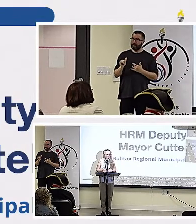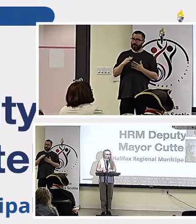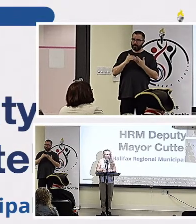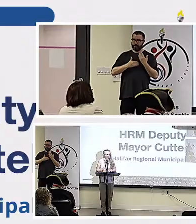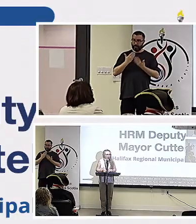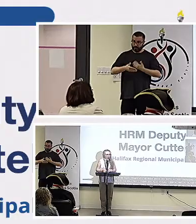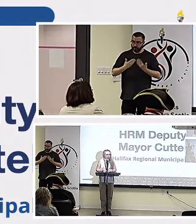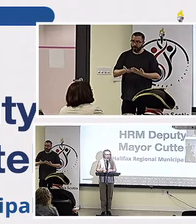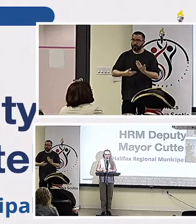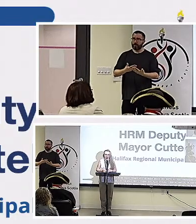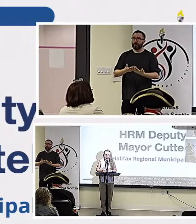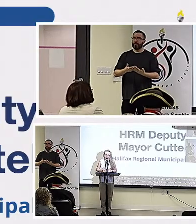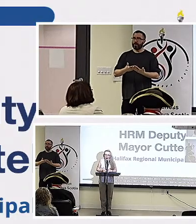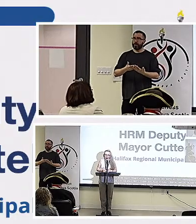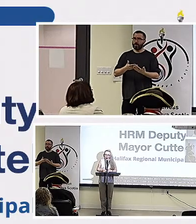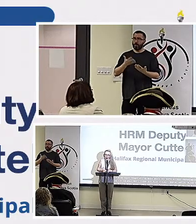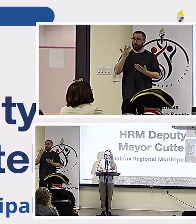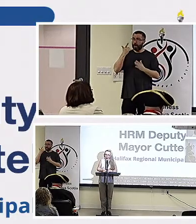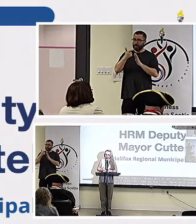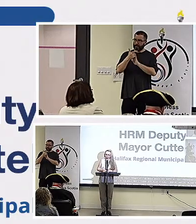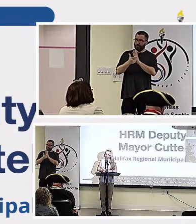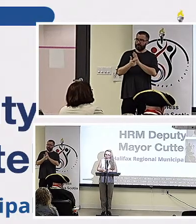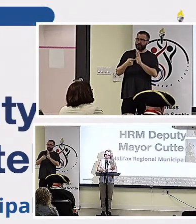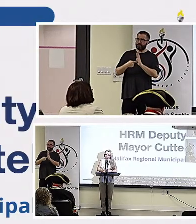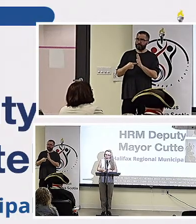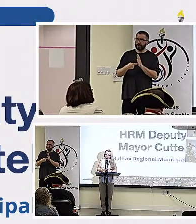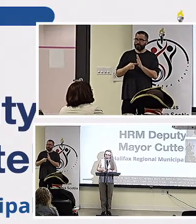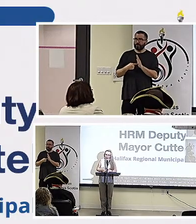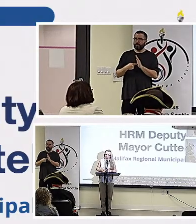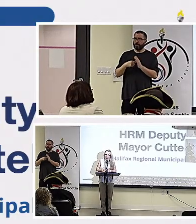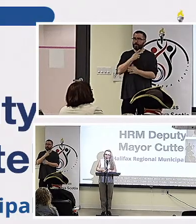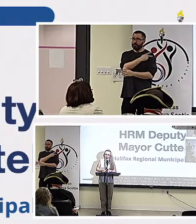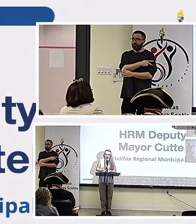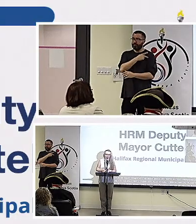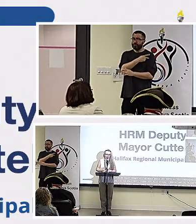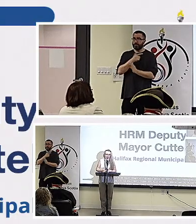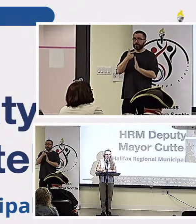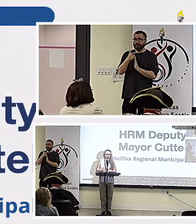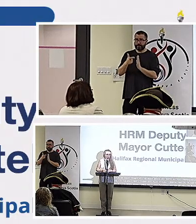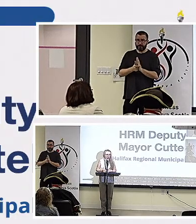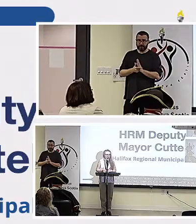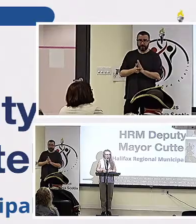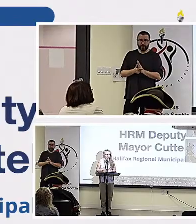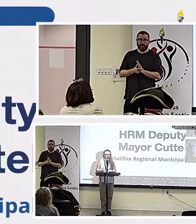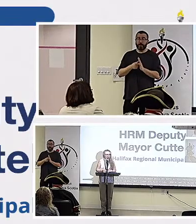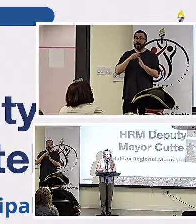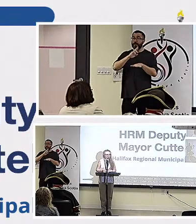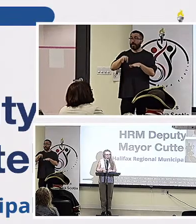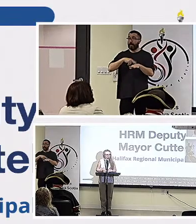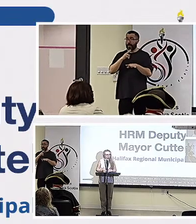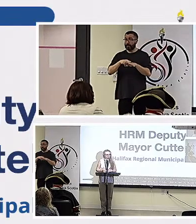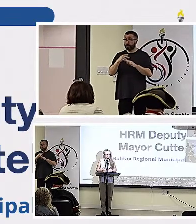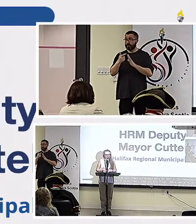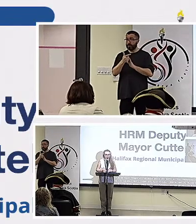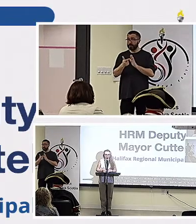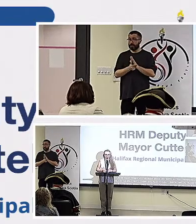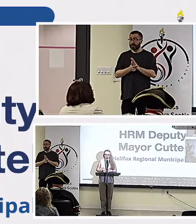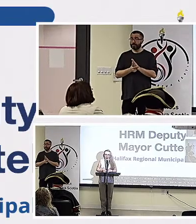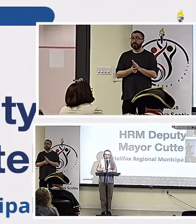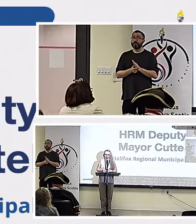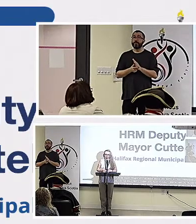with the legislation at both a provincial level and at a national level, with